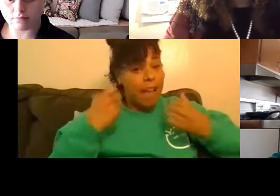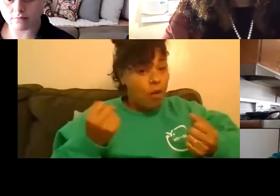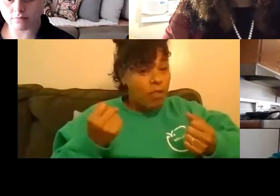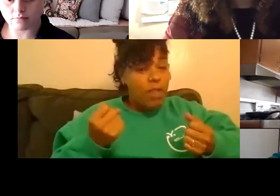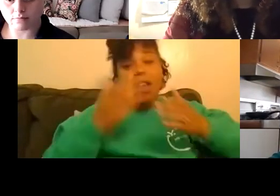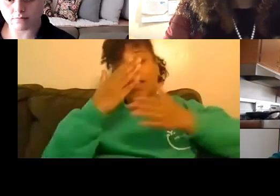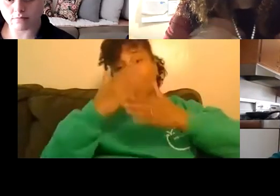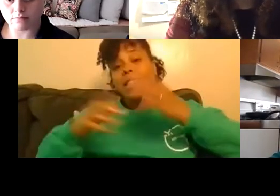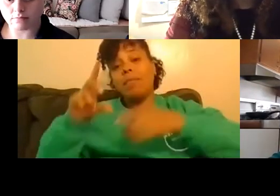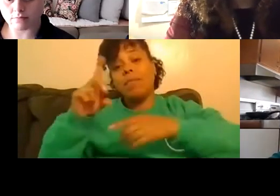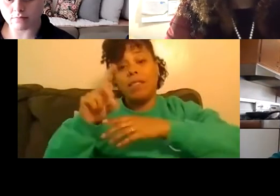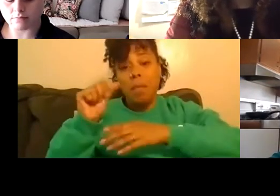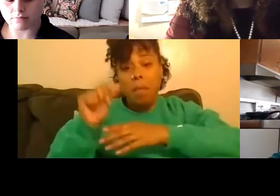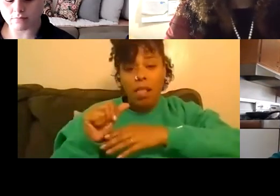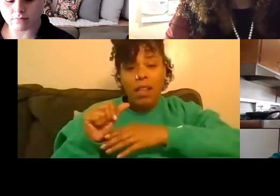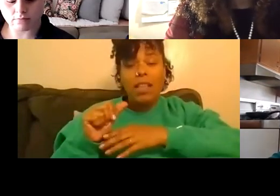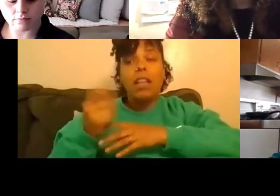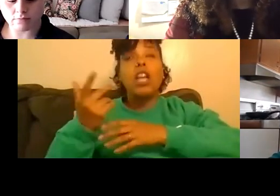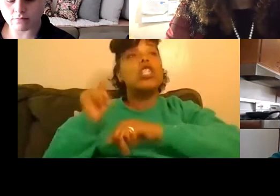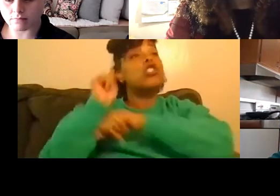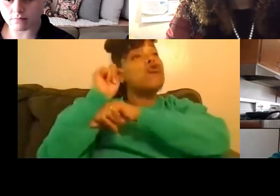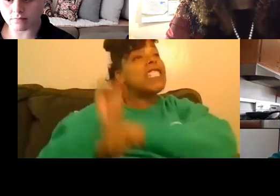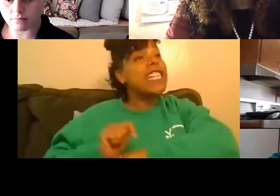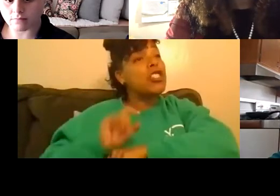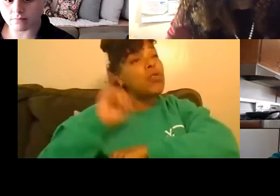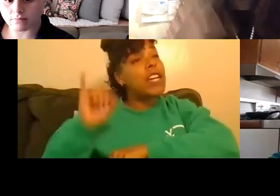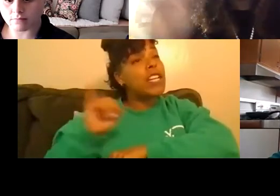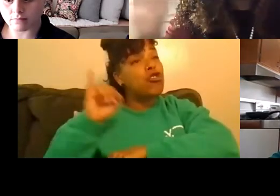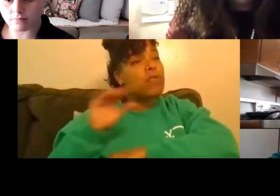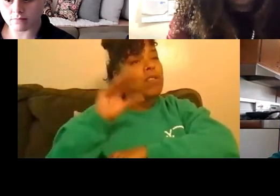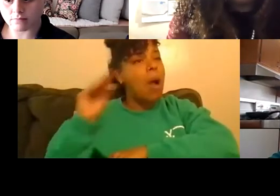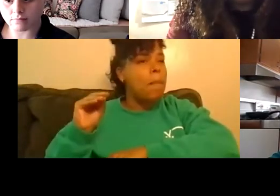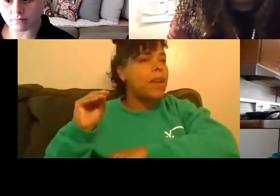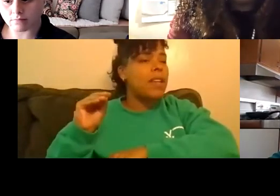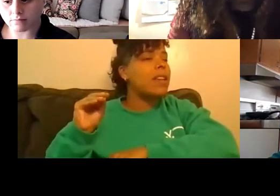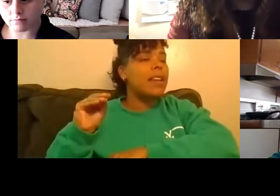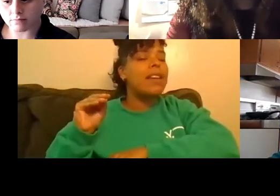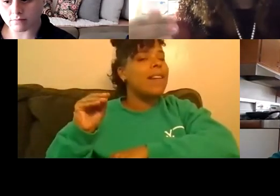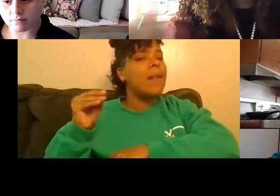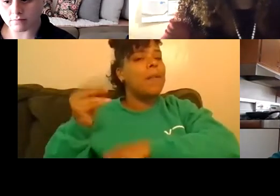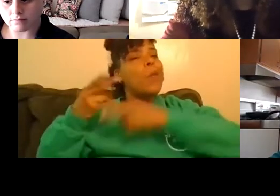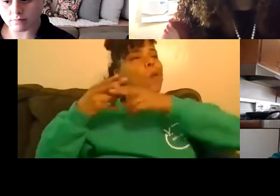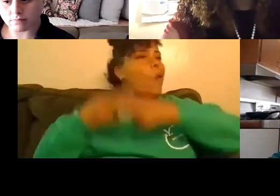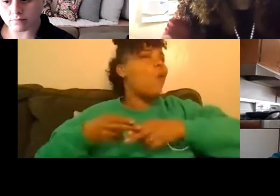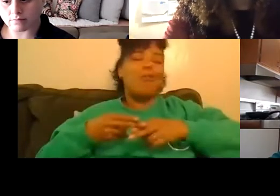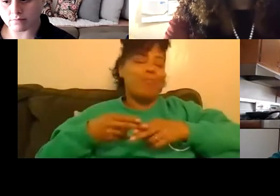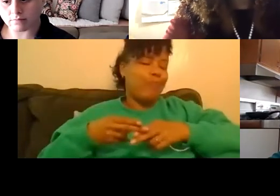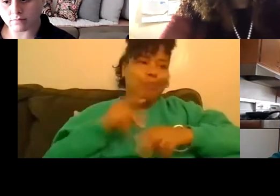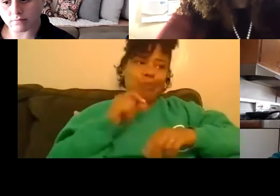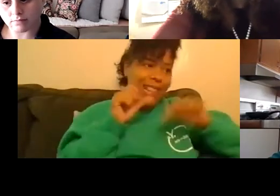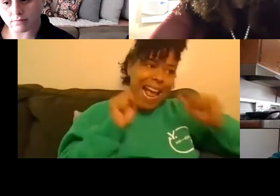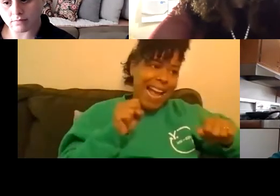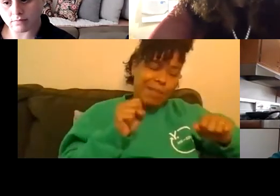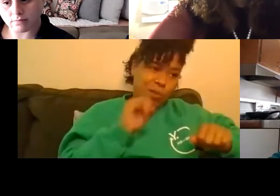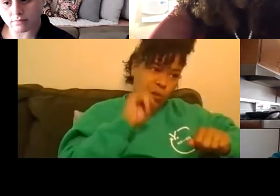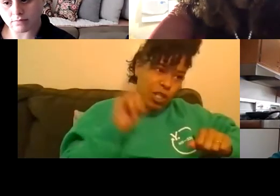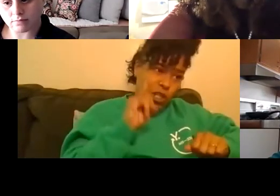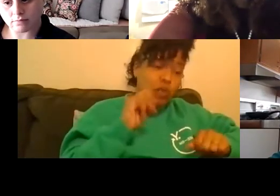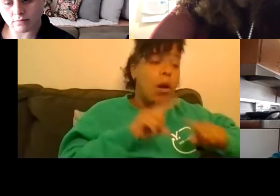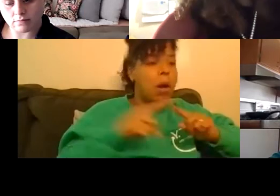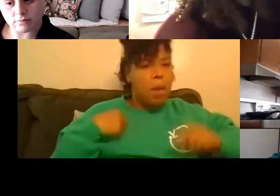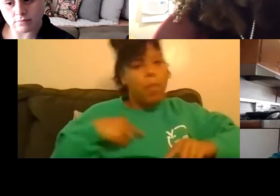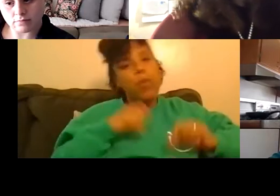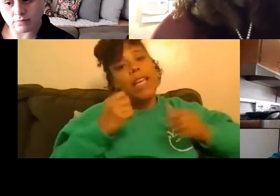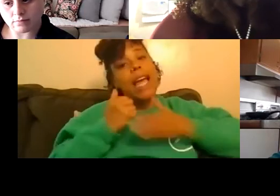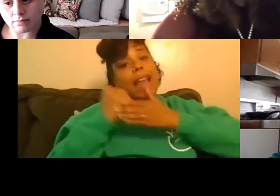disabilities from a traditional insurance company, you might become what's called uninsurable. But we would help you see if you can qualify